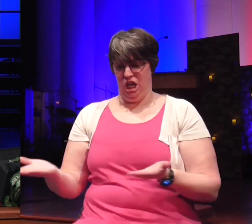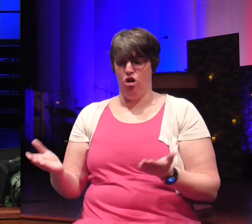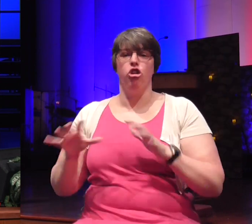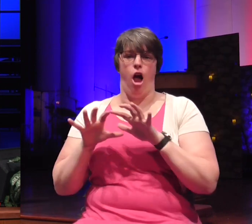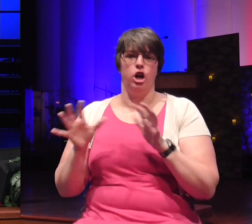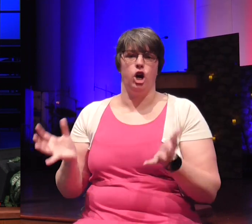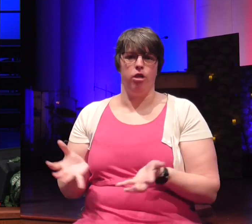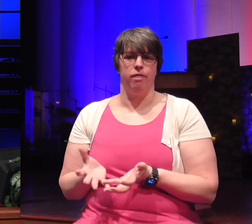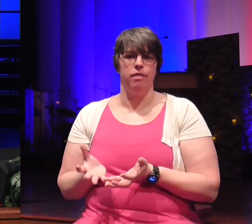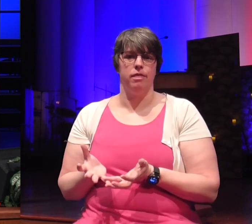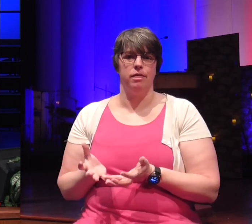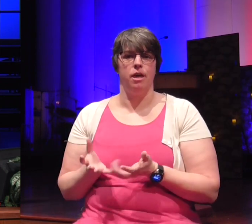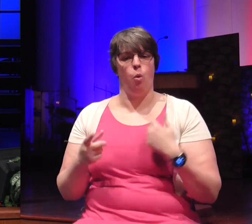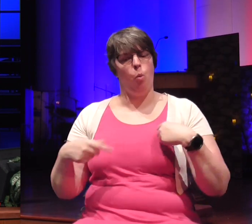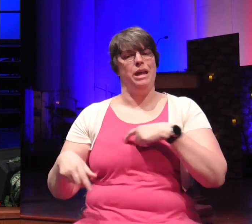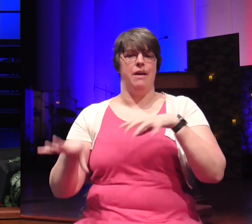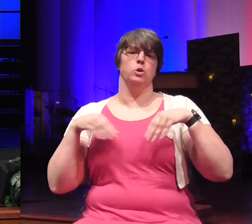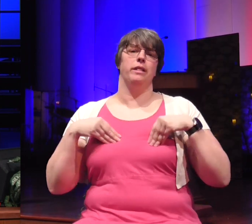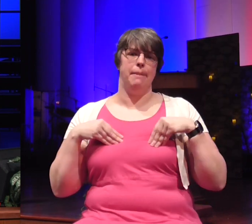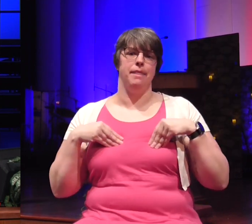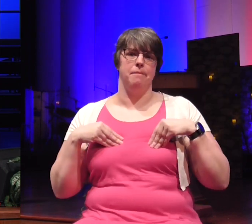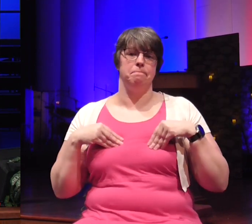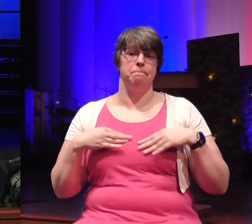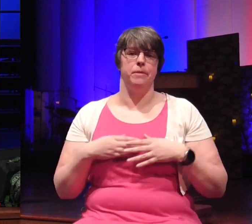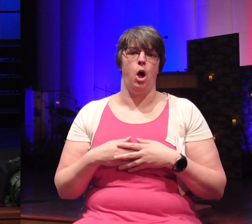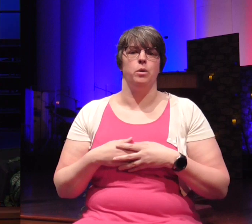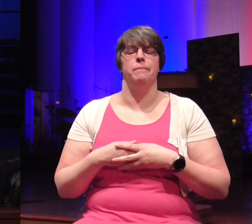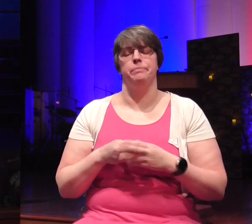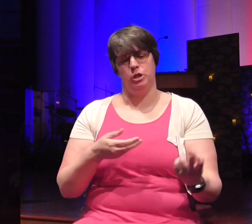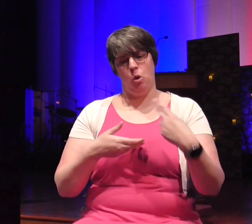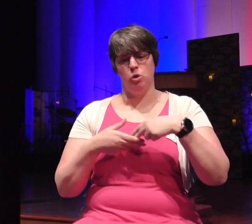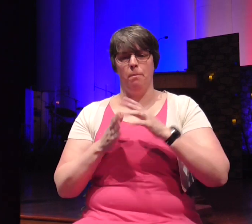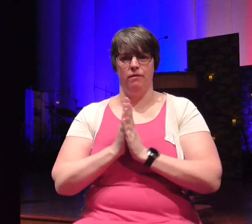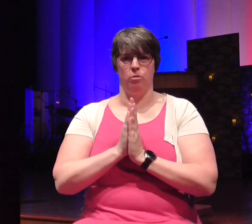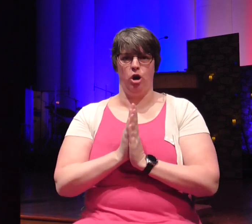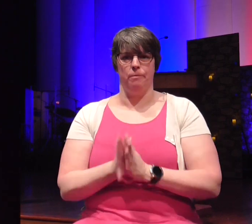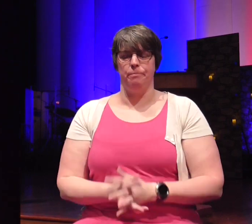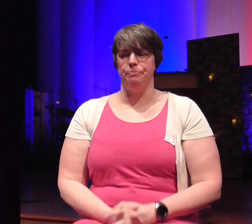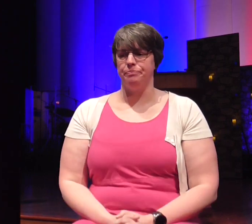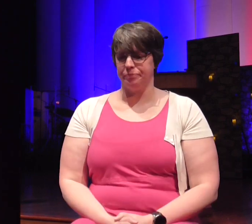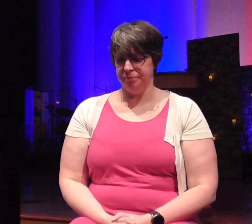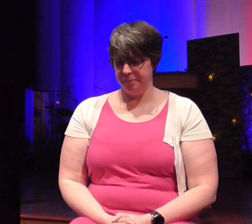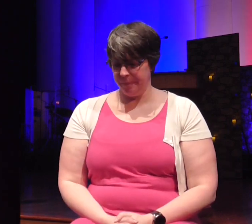Let's claim it. Join me in a prayer together.